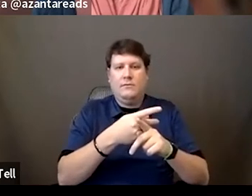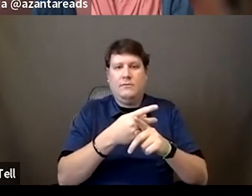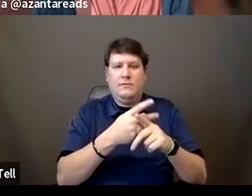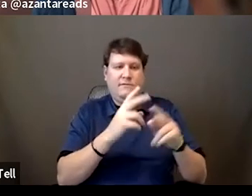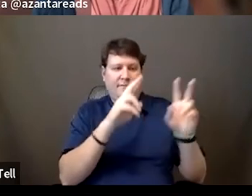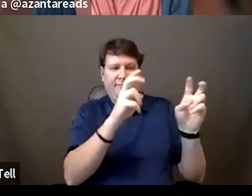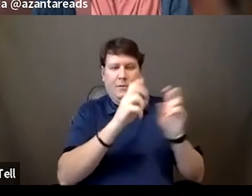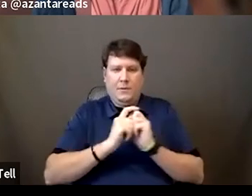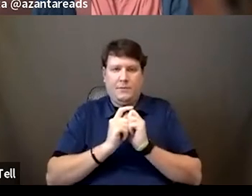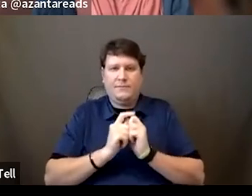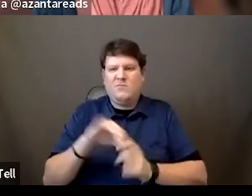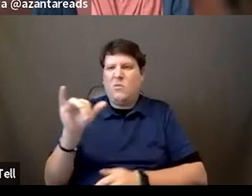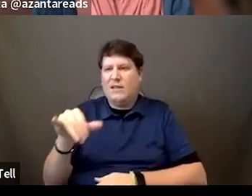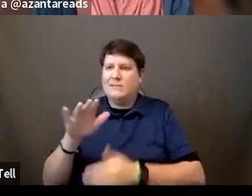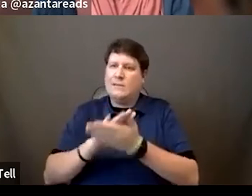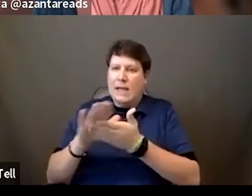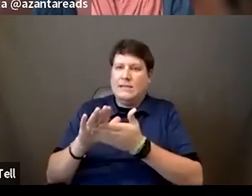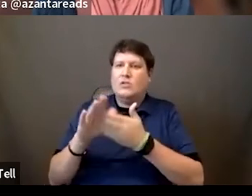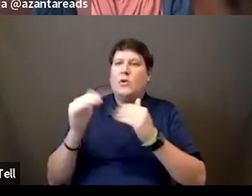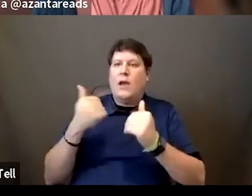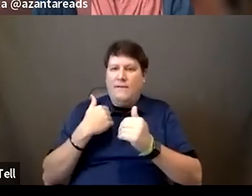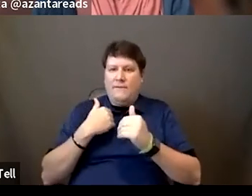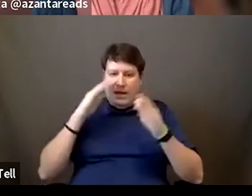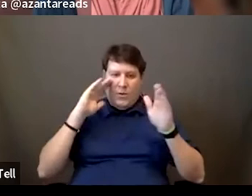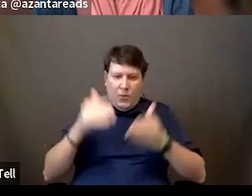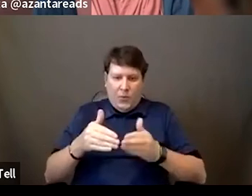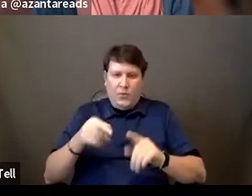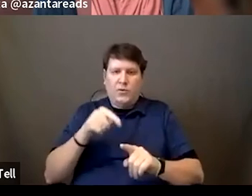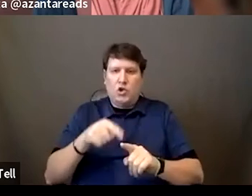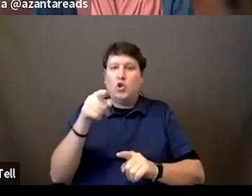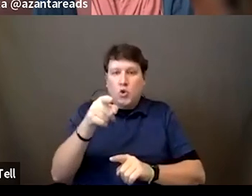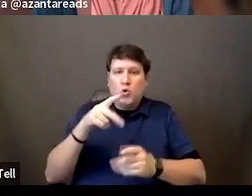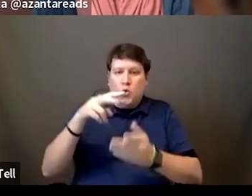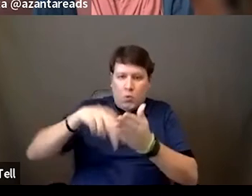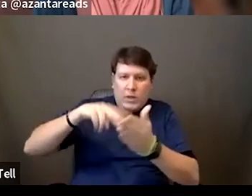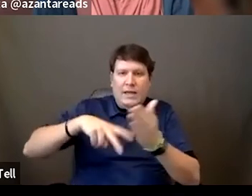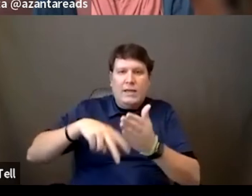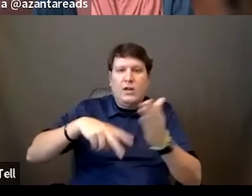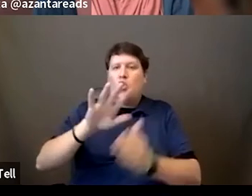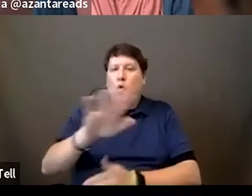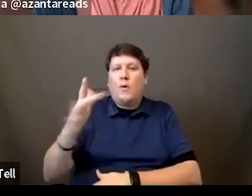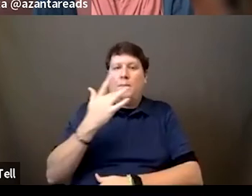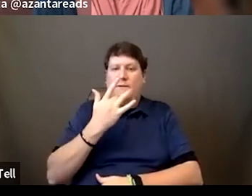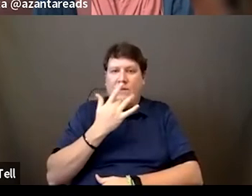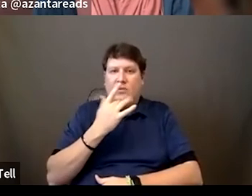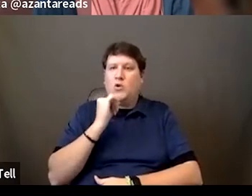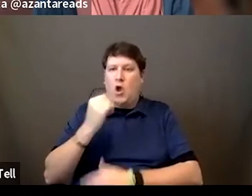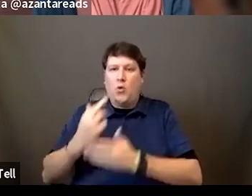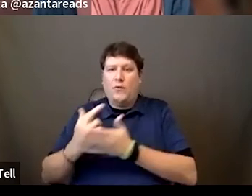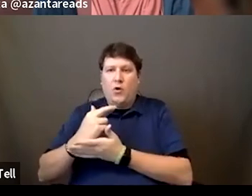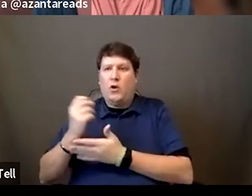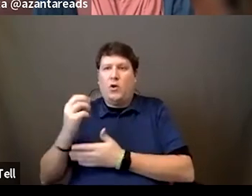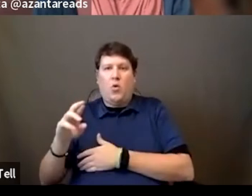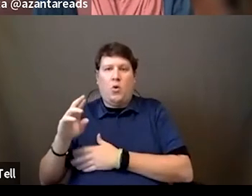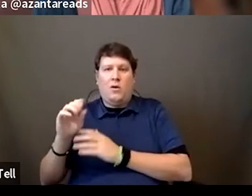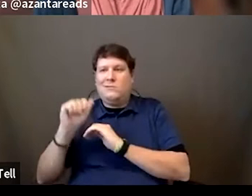to have a bit of that niche and then you really read what you like to read rather than being forced to review or book talk, you know, something